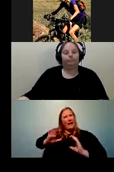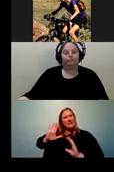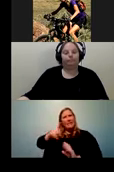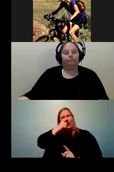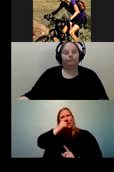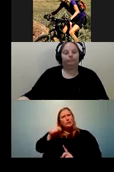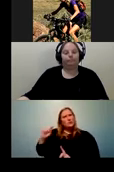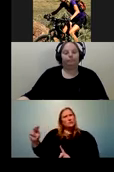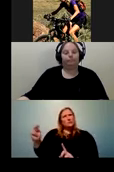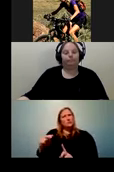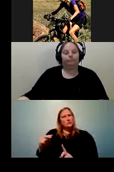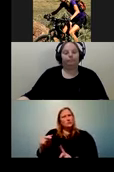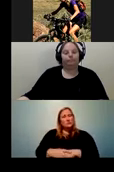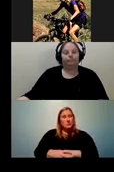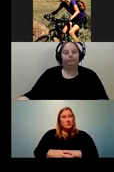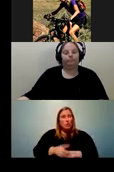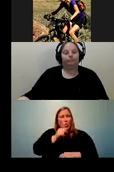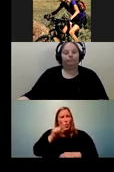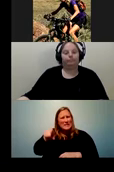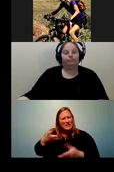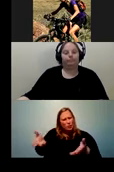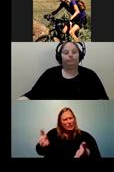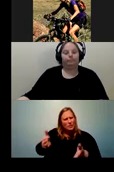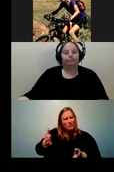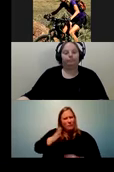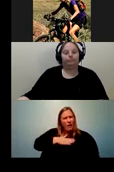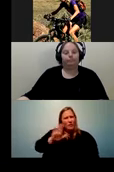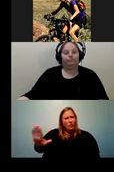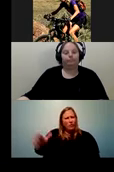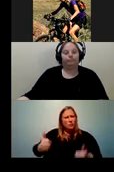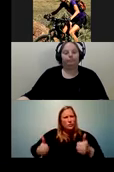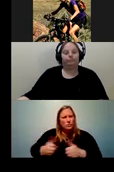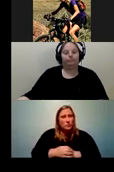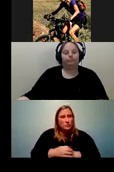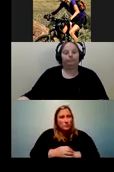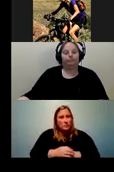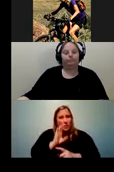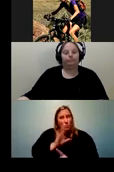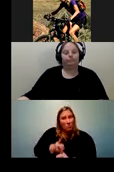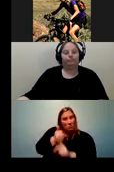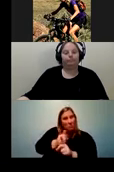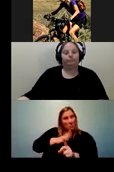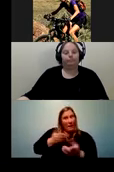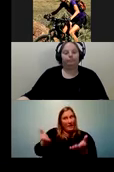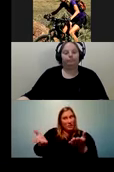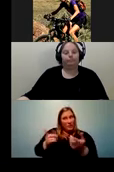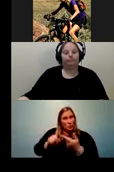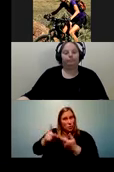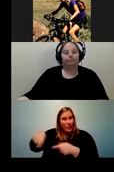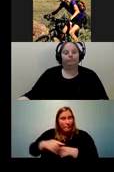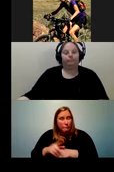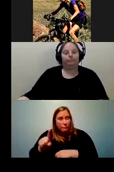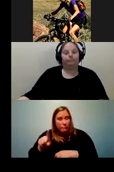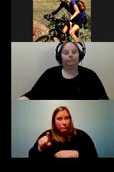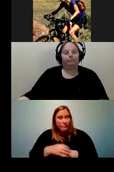are being served? Are they yours or the client's? Will this have an impact on the service you're delivering? How